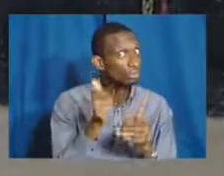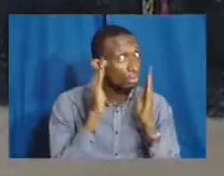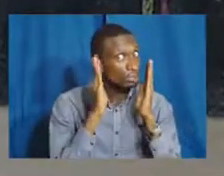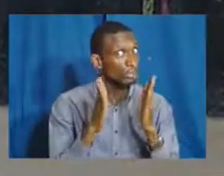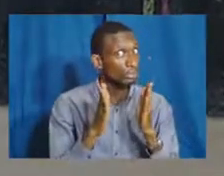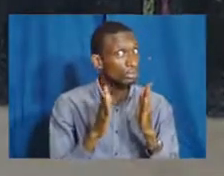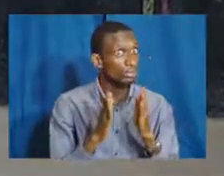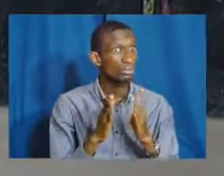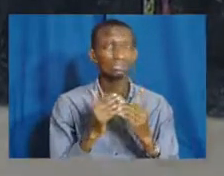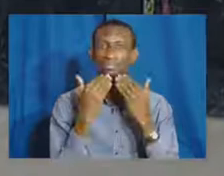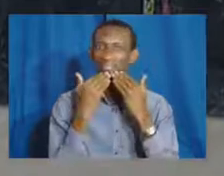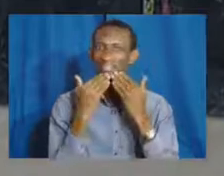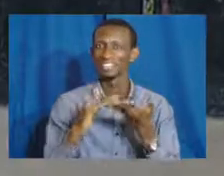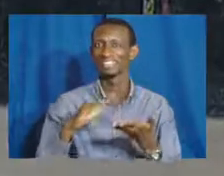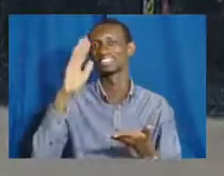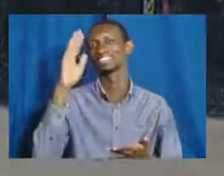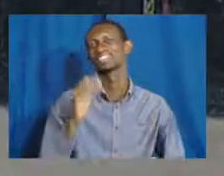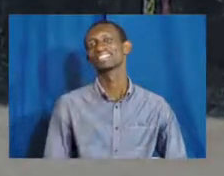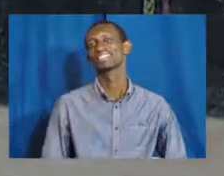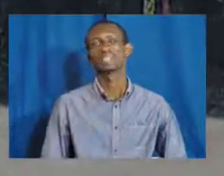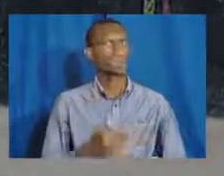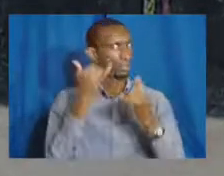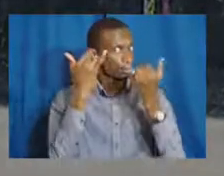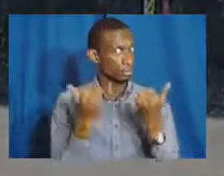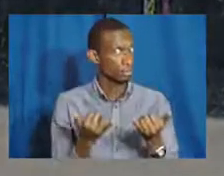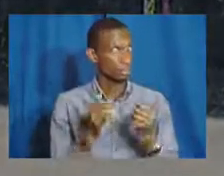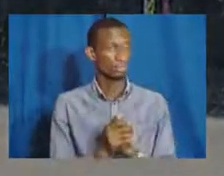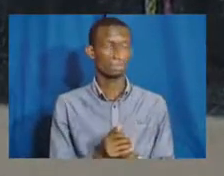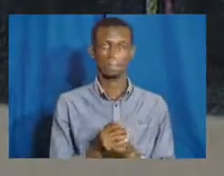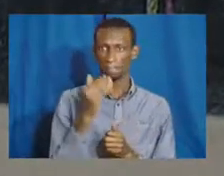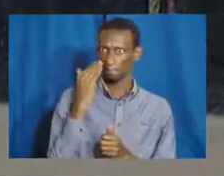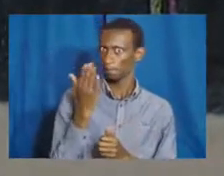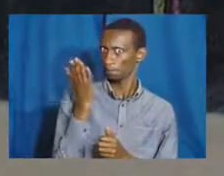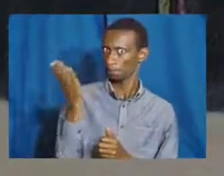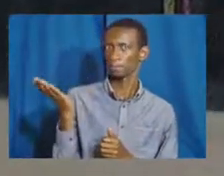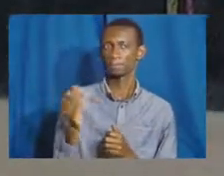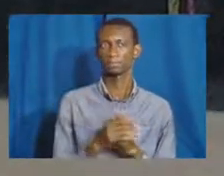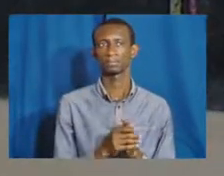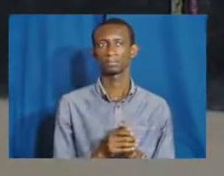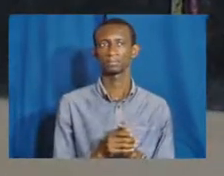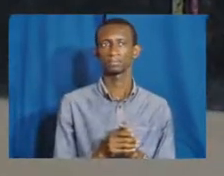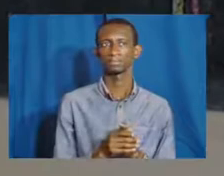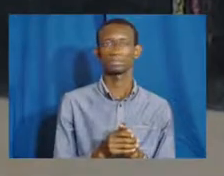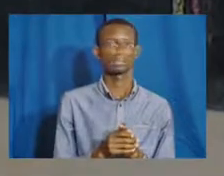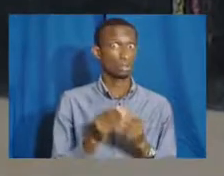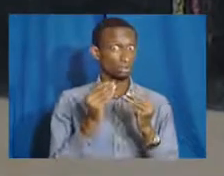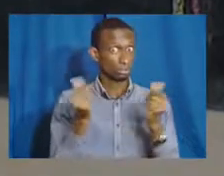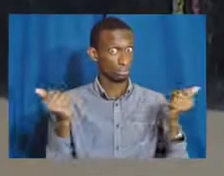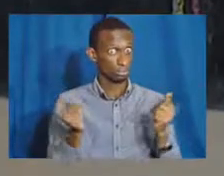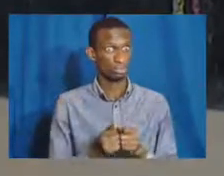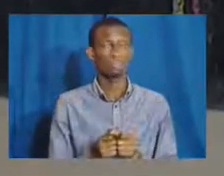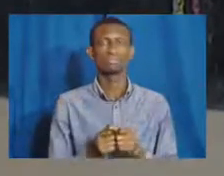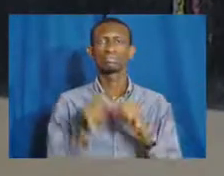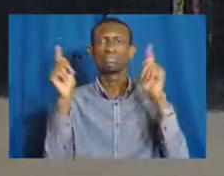together? Thank you very much. Now, for this situation, the set of solution will